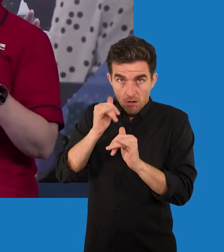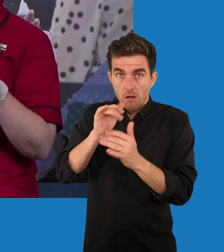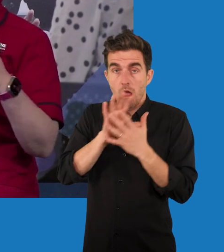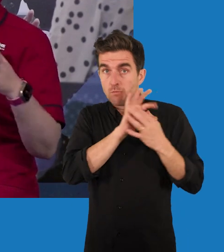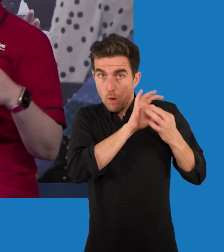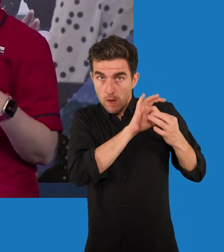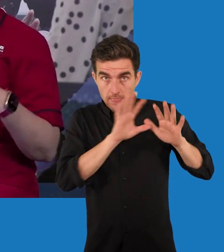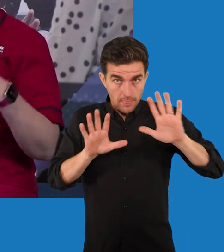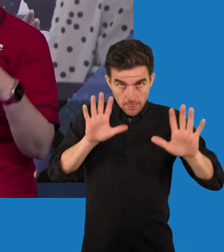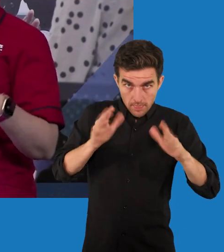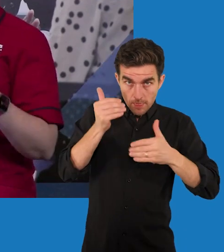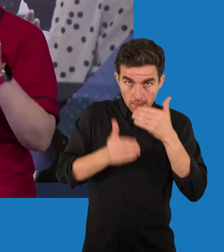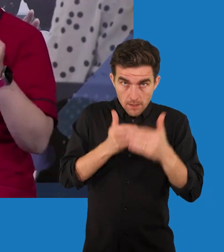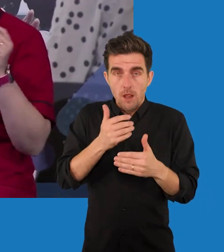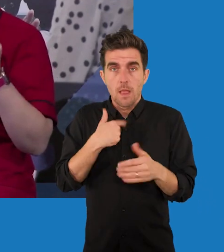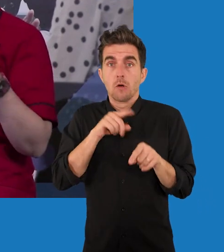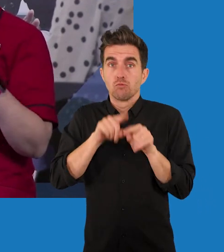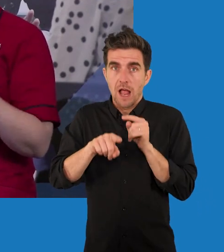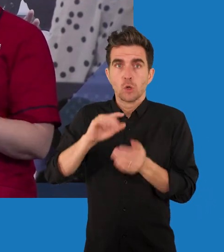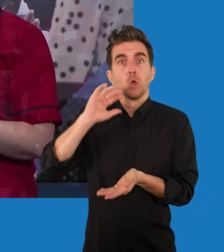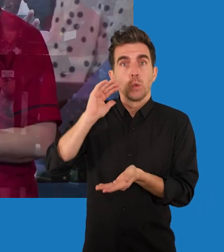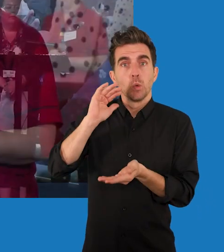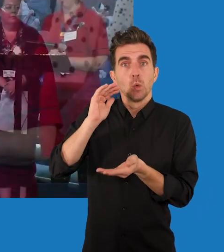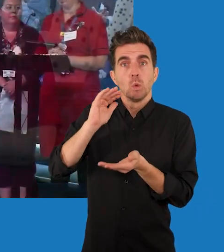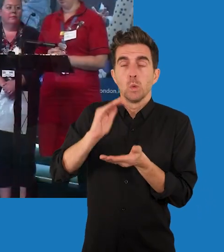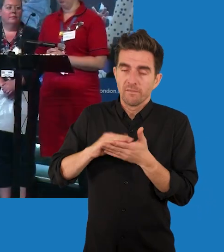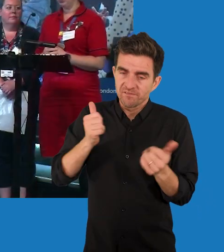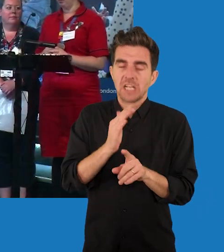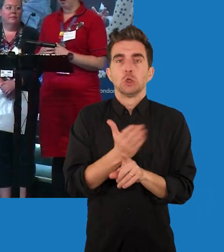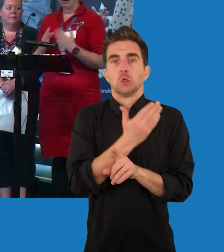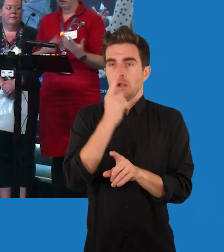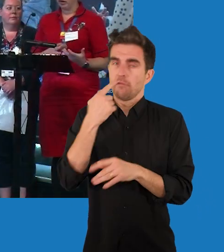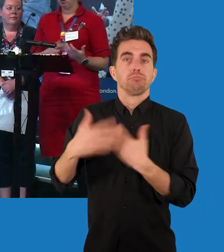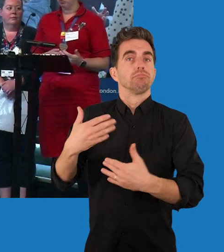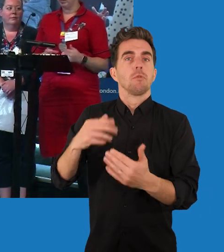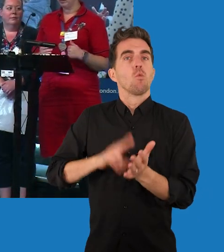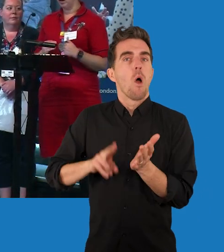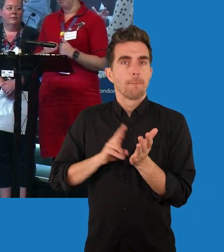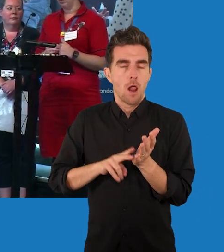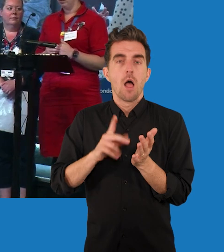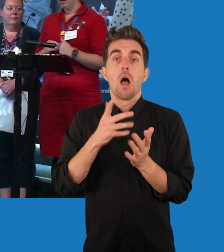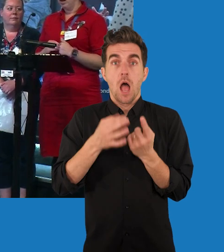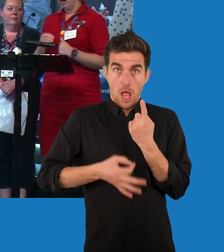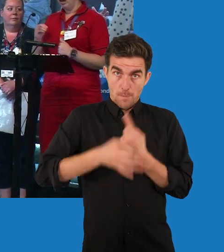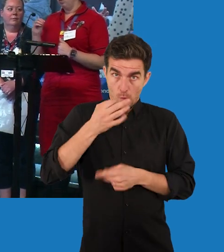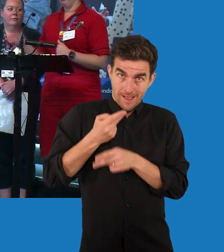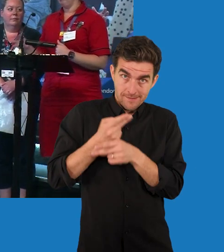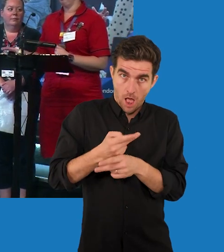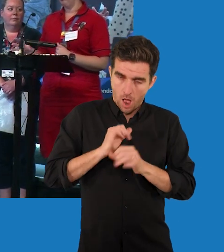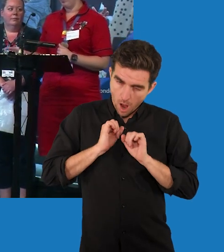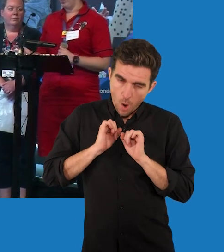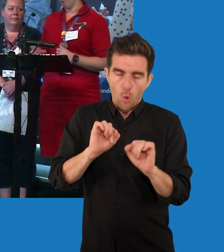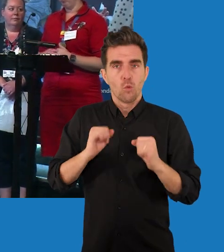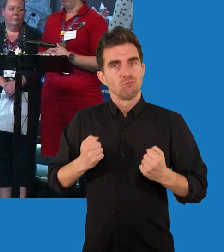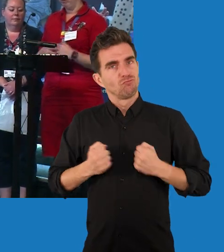over a couple of days, weeks, and actually titrate that oxygen down until they're back to their normal baseline, but with the